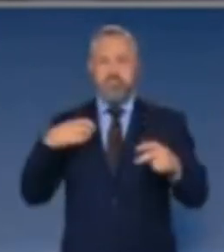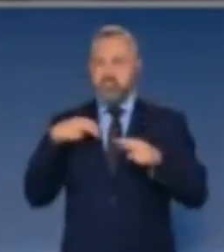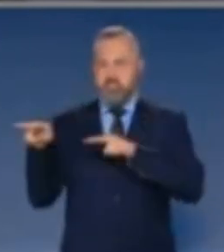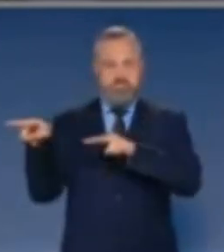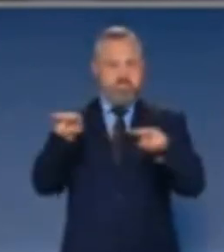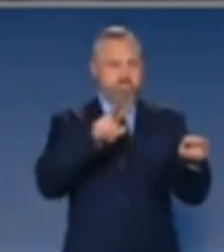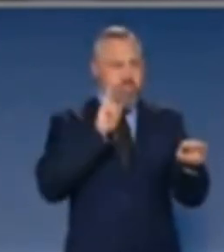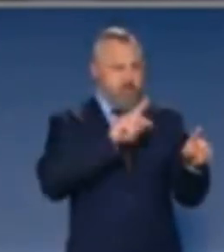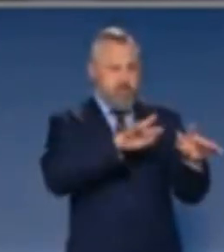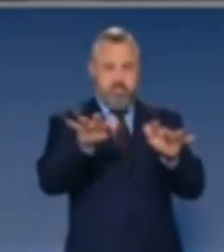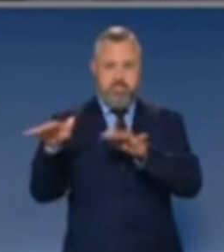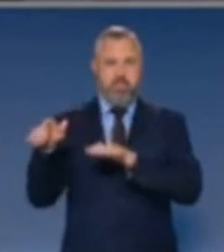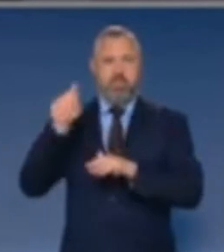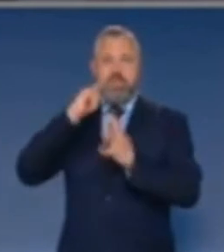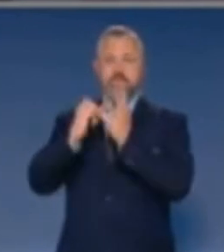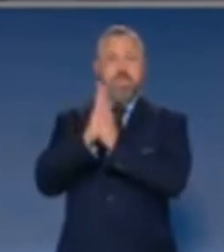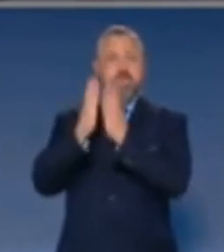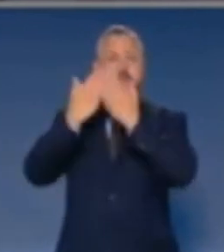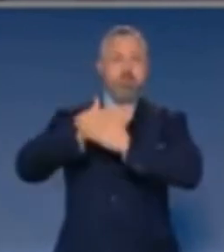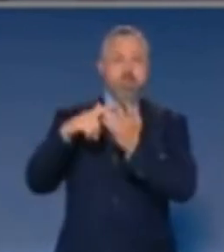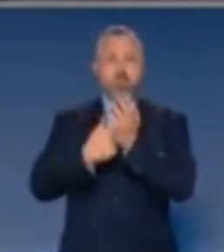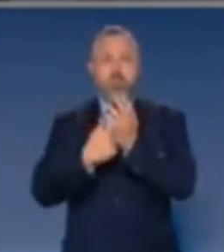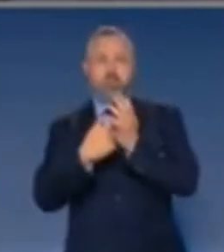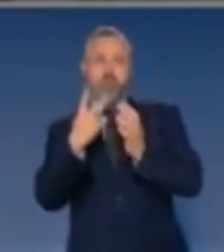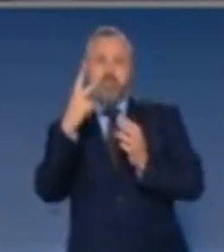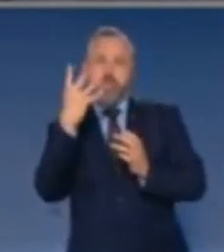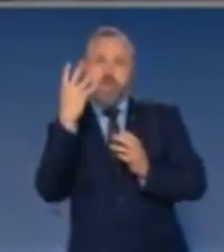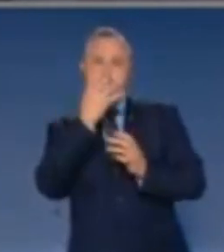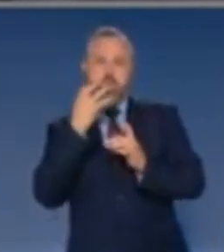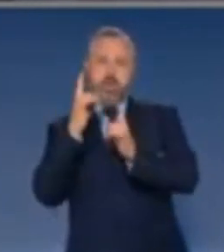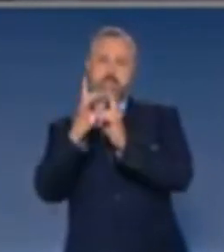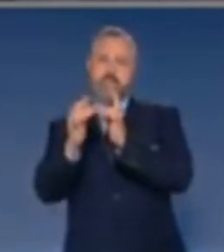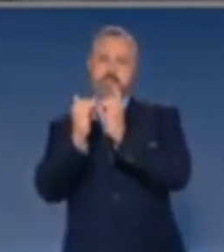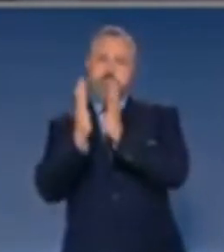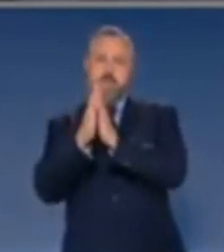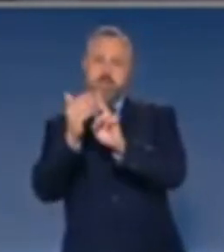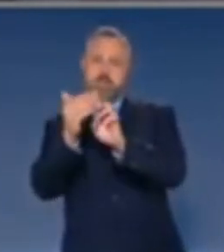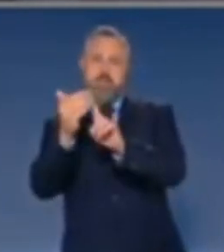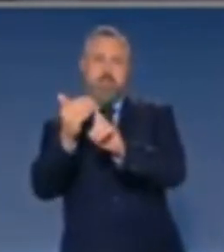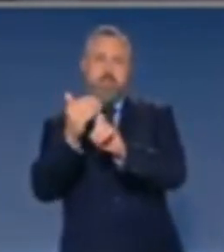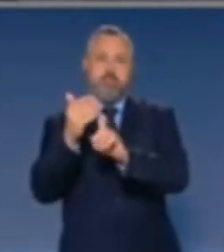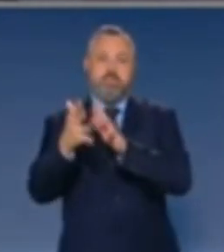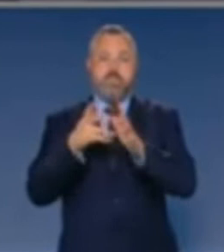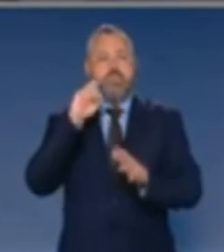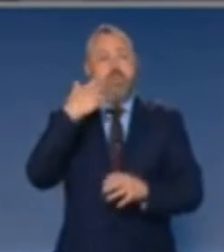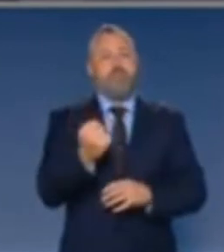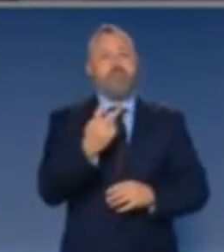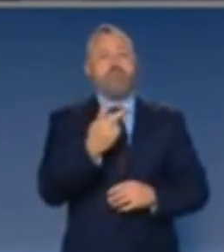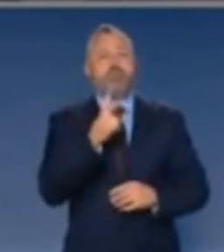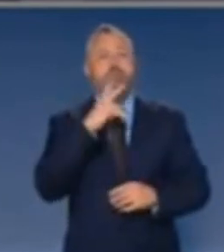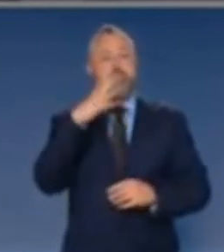or within 24 hours afterwards. On the 240 aged care facilities, it's likely